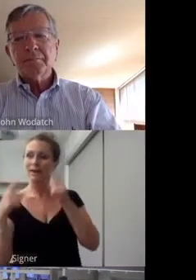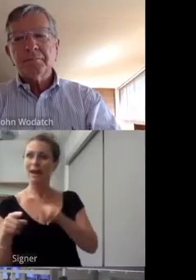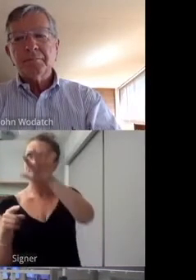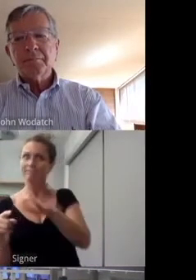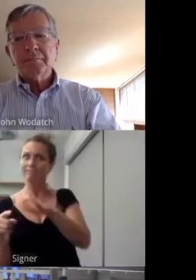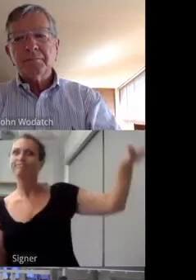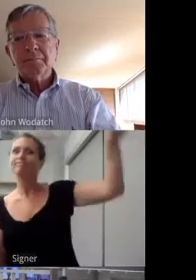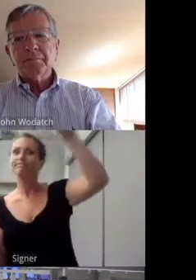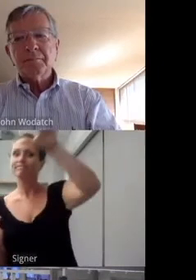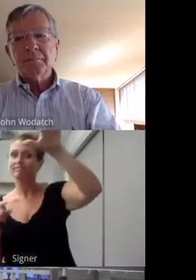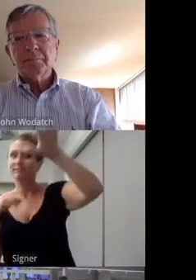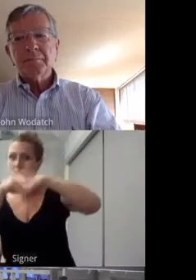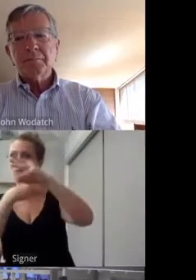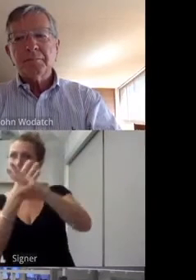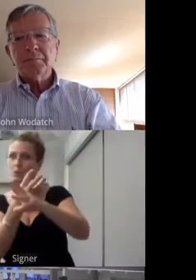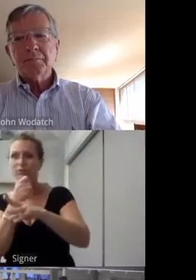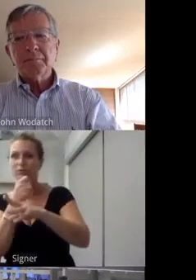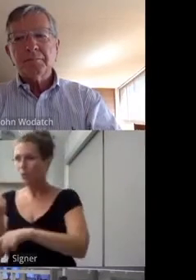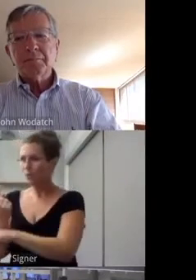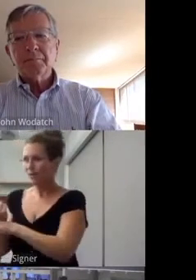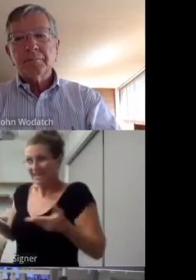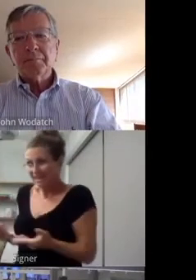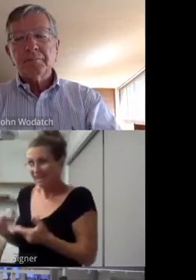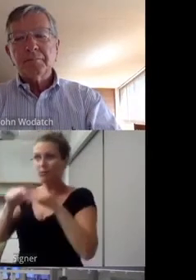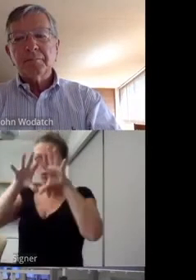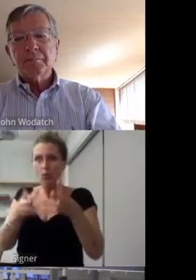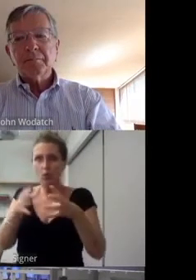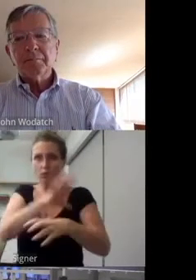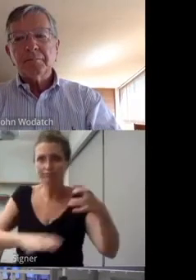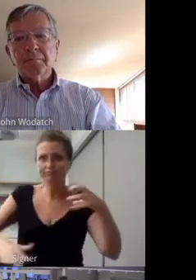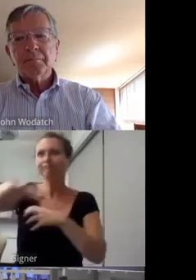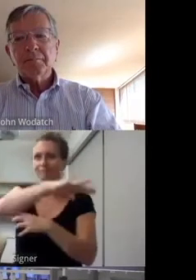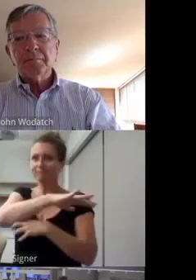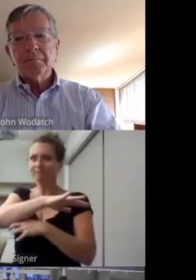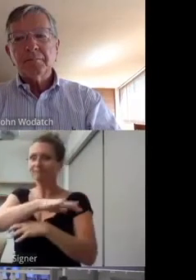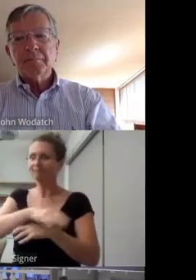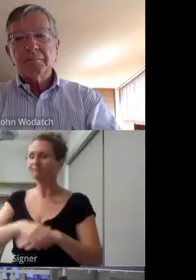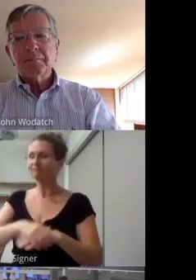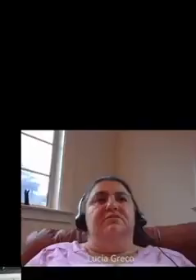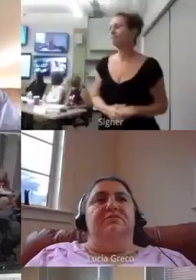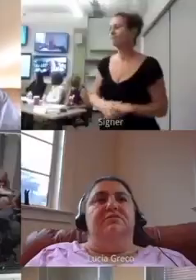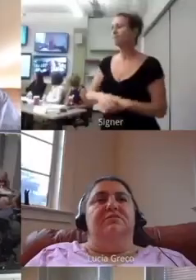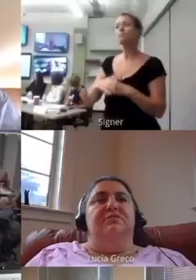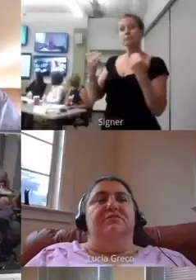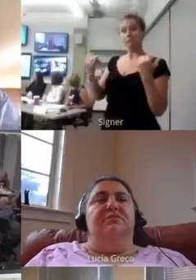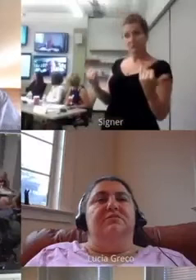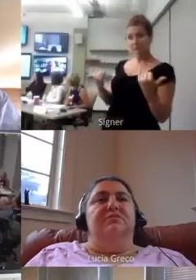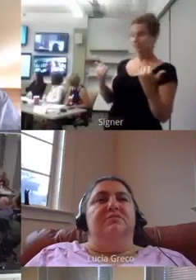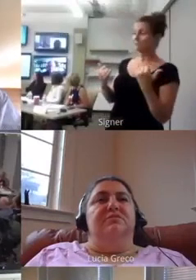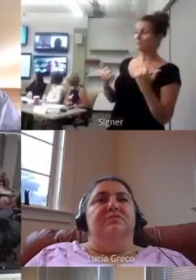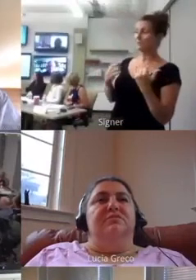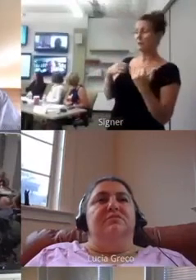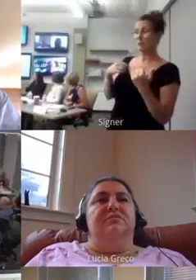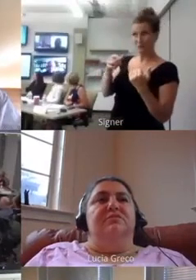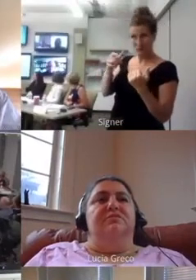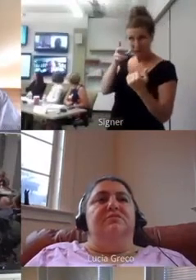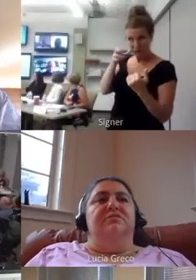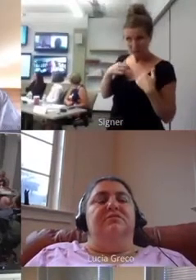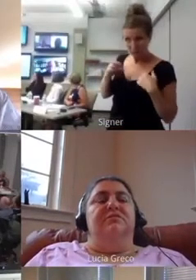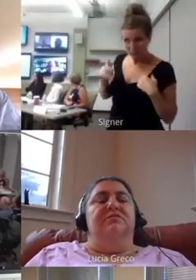but around the world. So, Jerome Bickenbach, I trust you can hear my voice. Good morning from